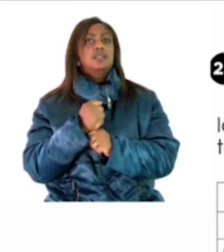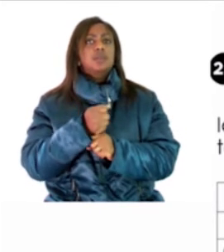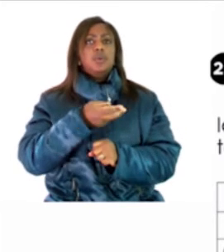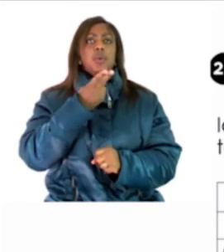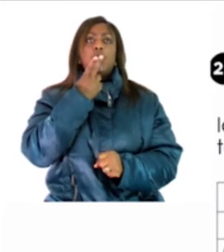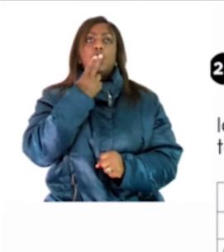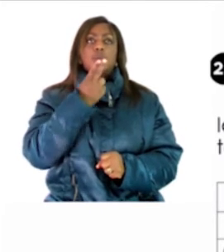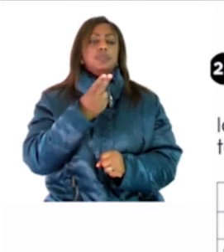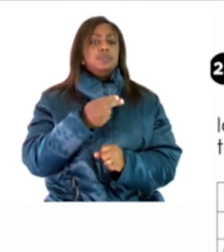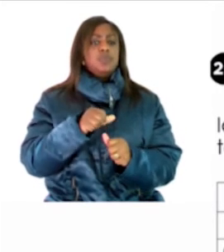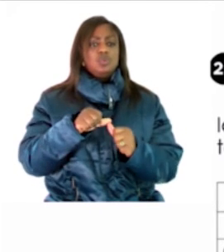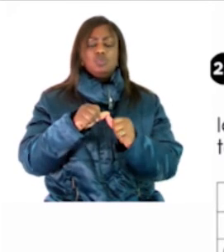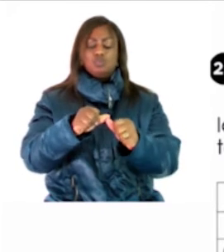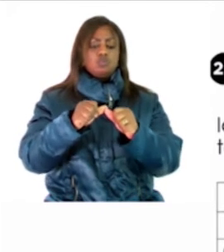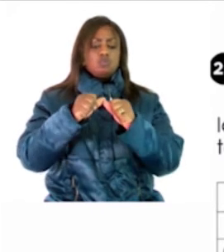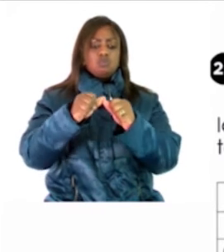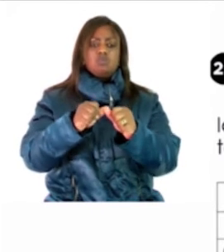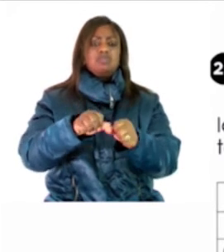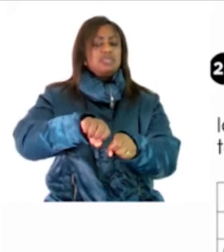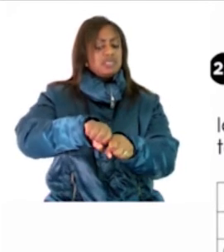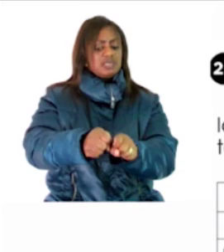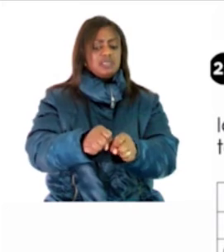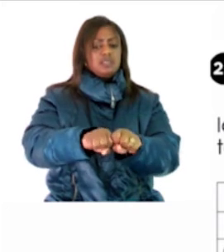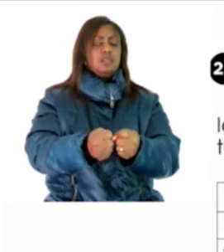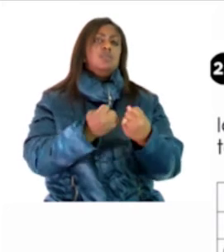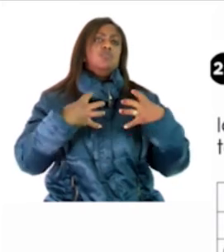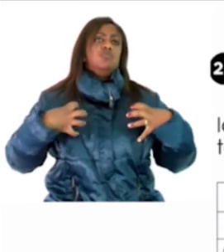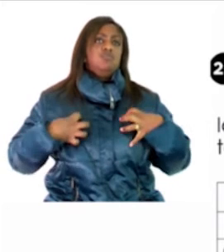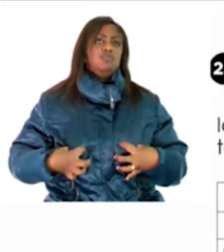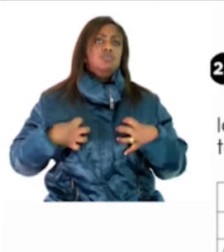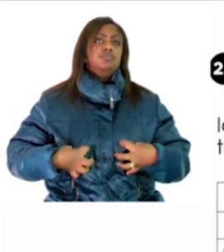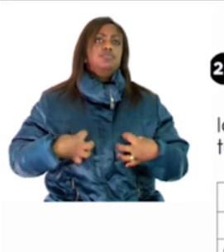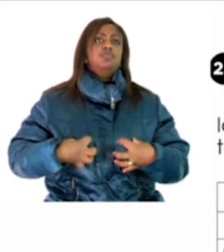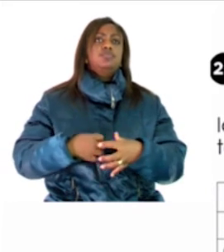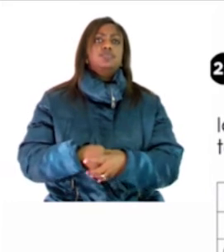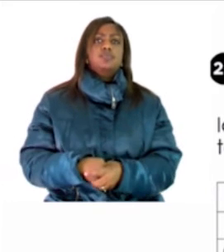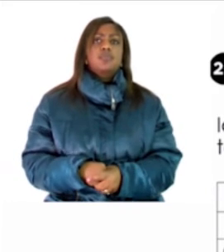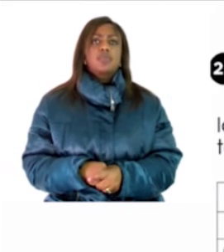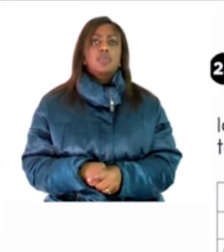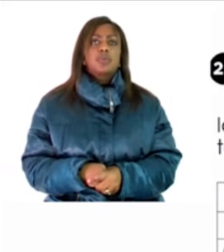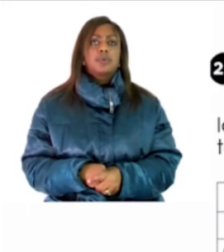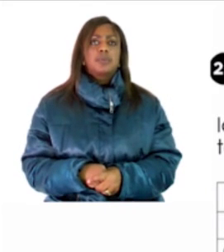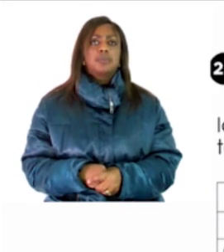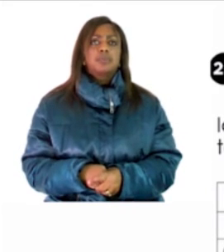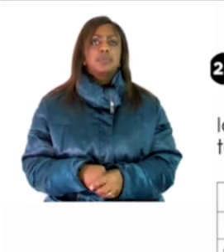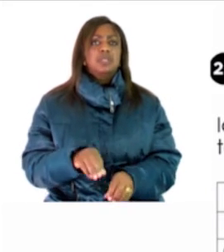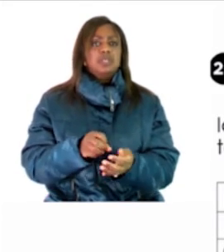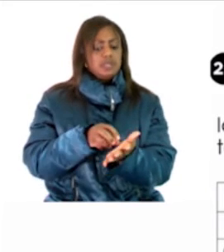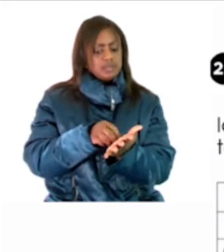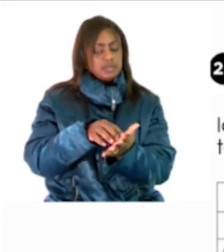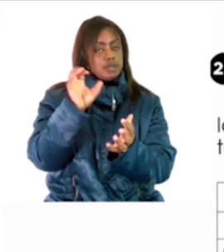tobacco will keep on burning up your lungs until it burns up totally to the point where you can have diseases like lung cancer.